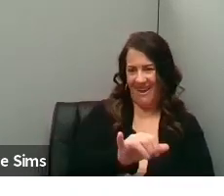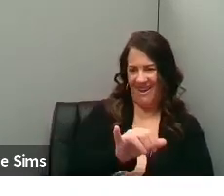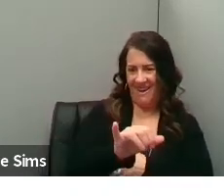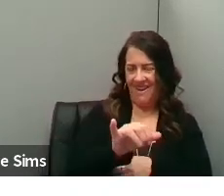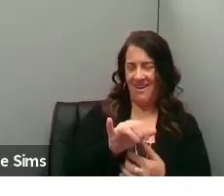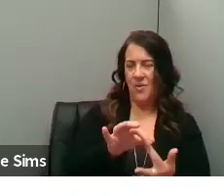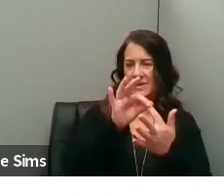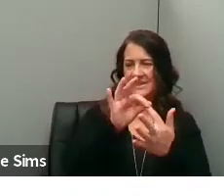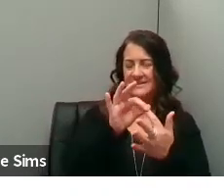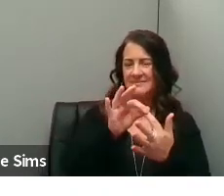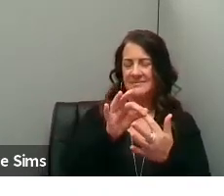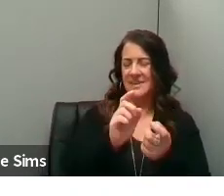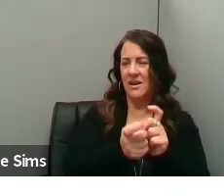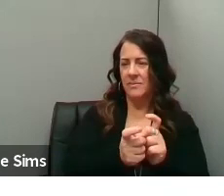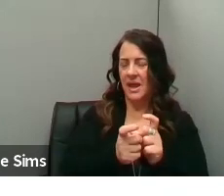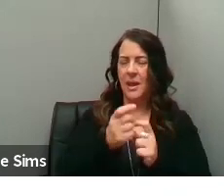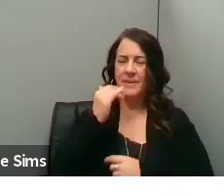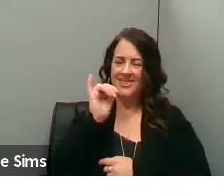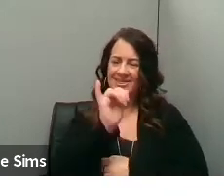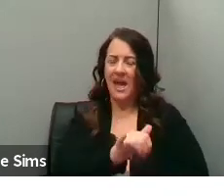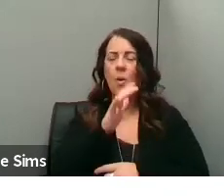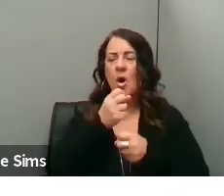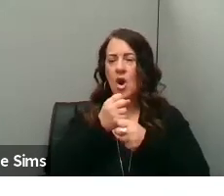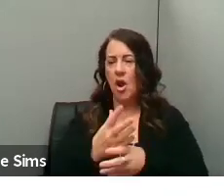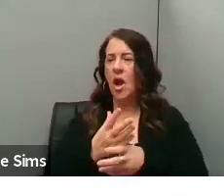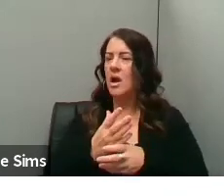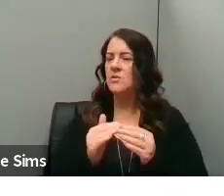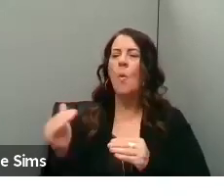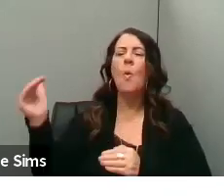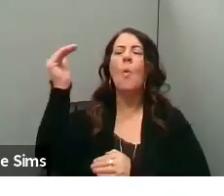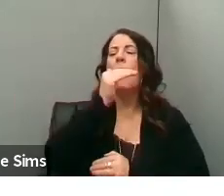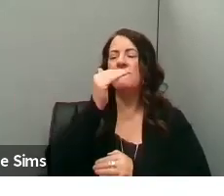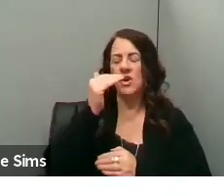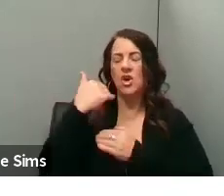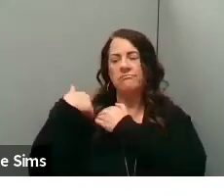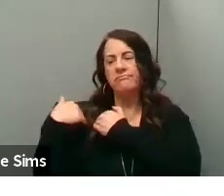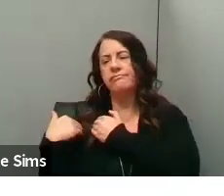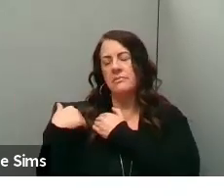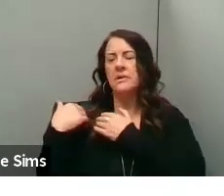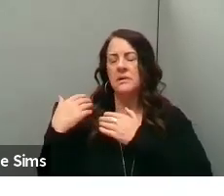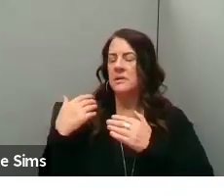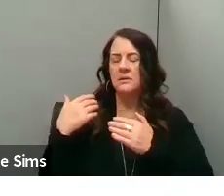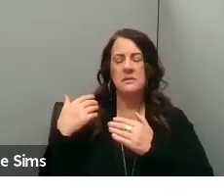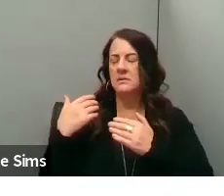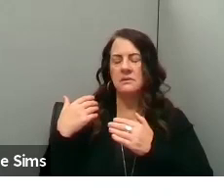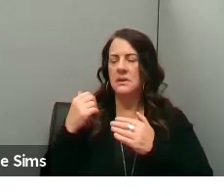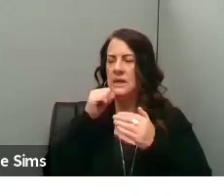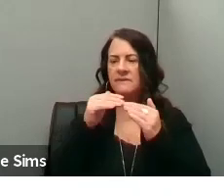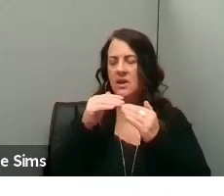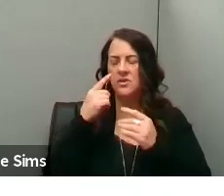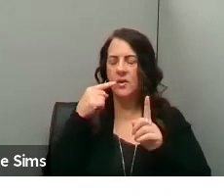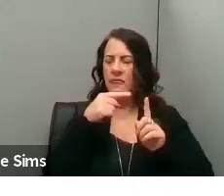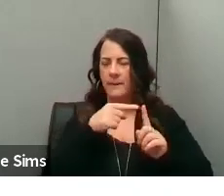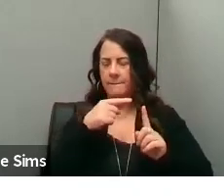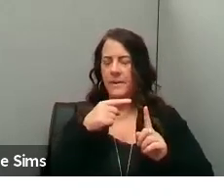accommodation that you're requesting because it's a hardship to me, the employer does need to explore other reasonable accommodations